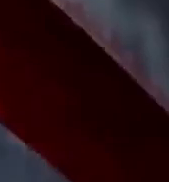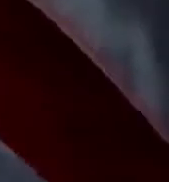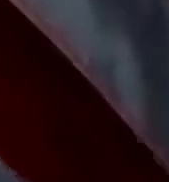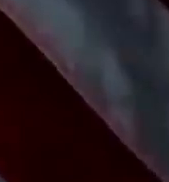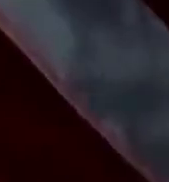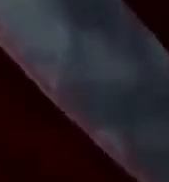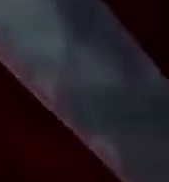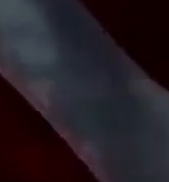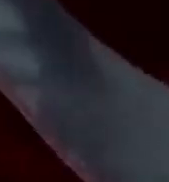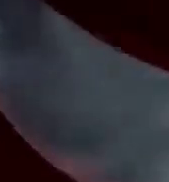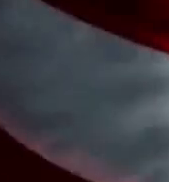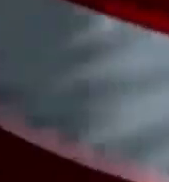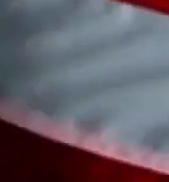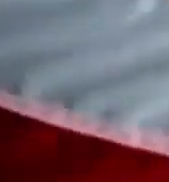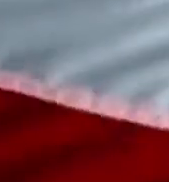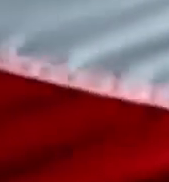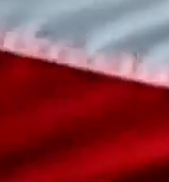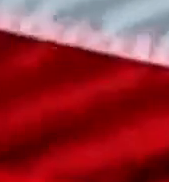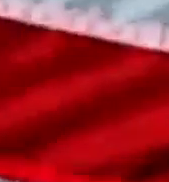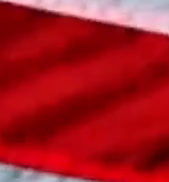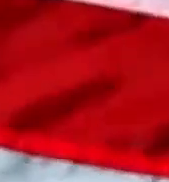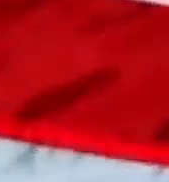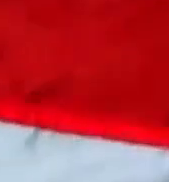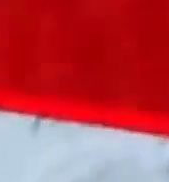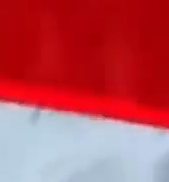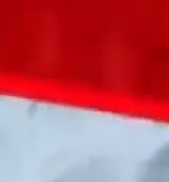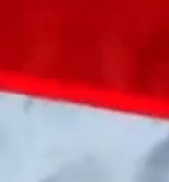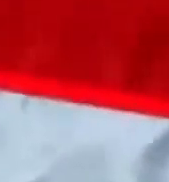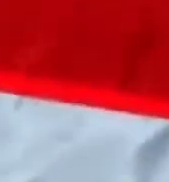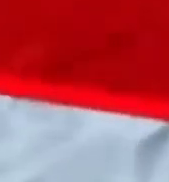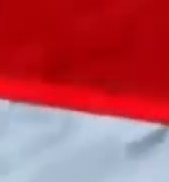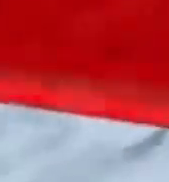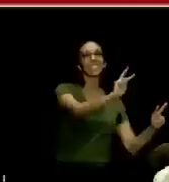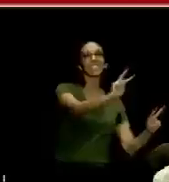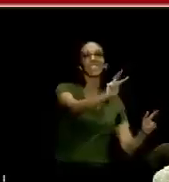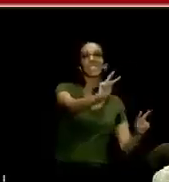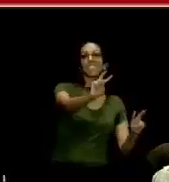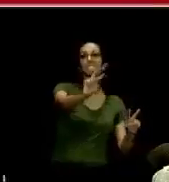Oh, say, can you